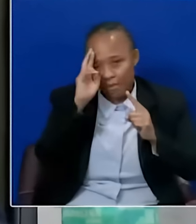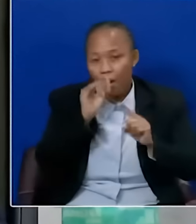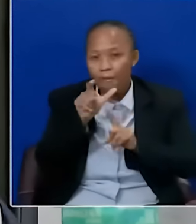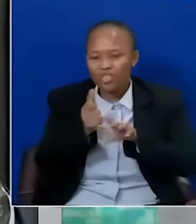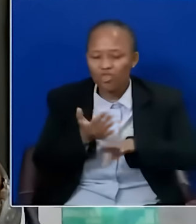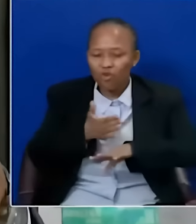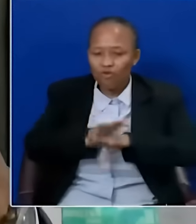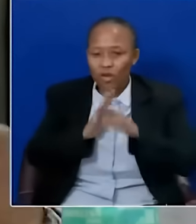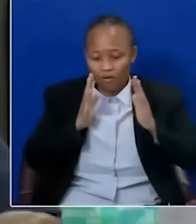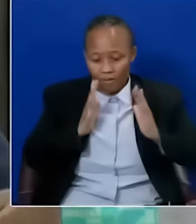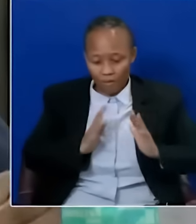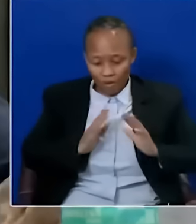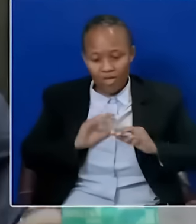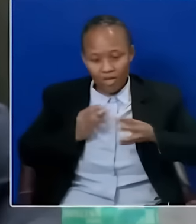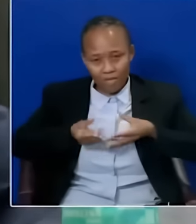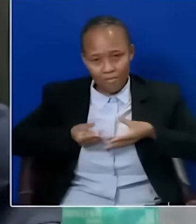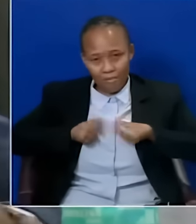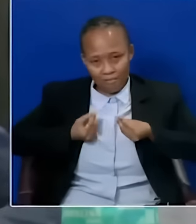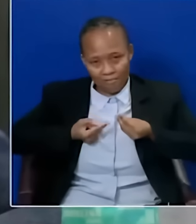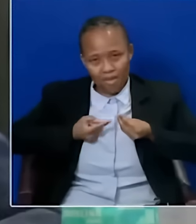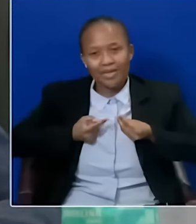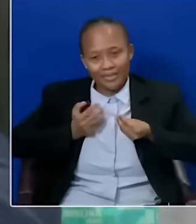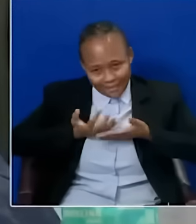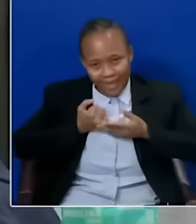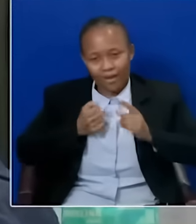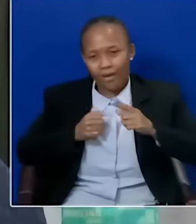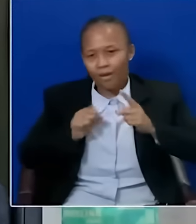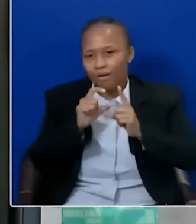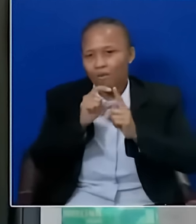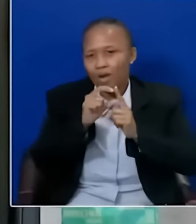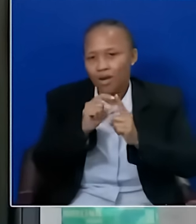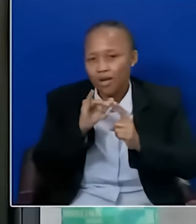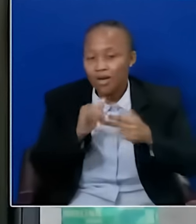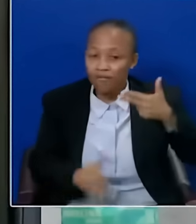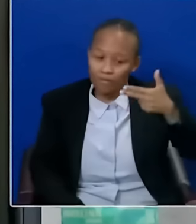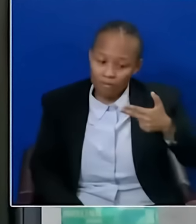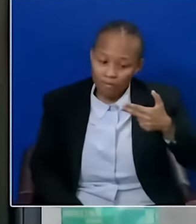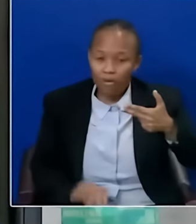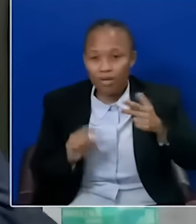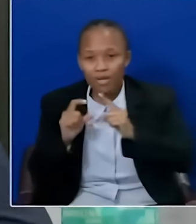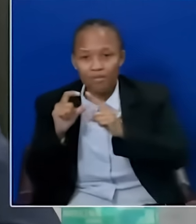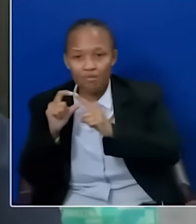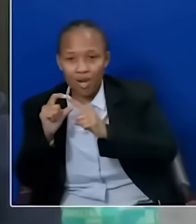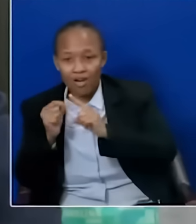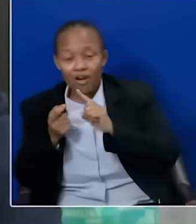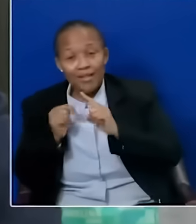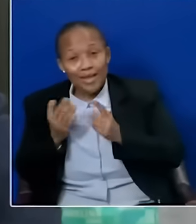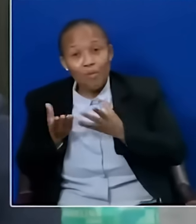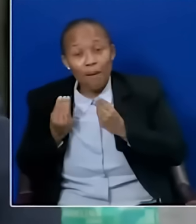you can be able to link the firearm to the bullet which was removed from the deceased, you